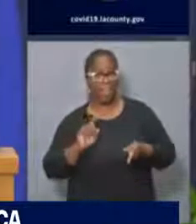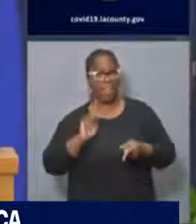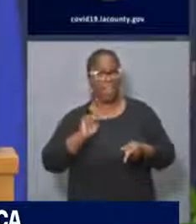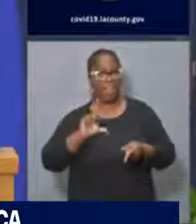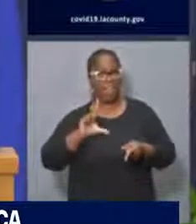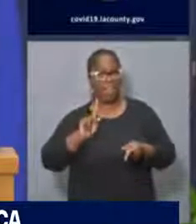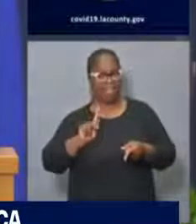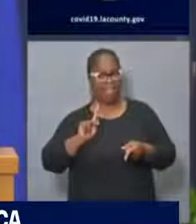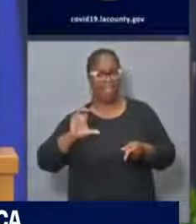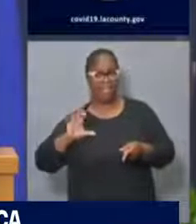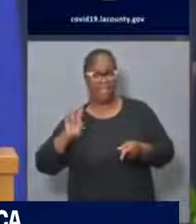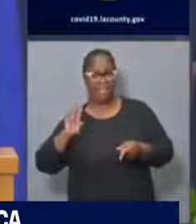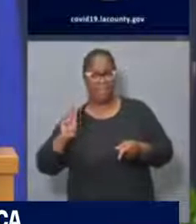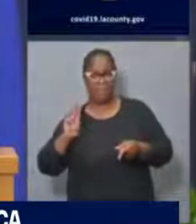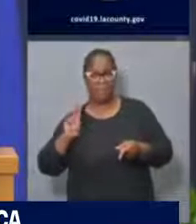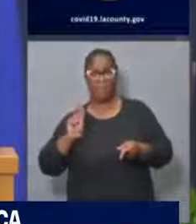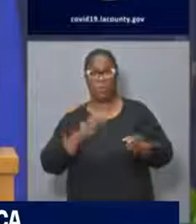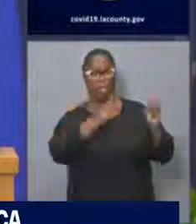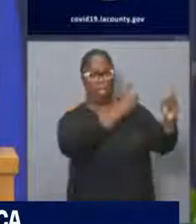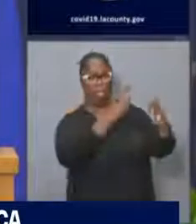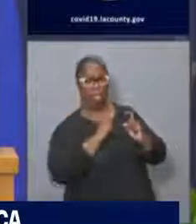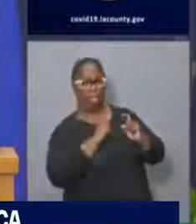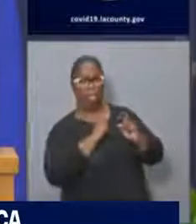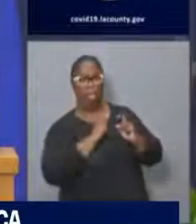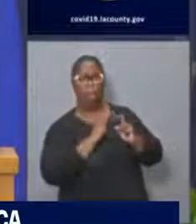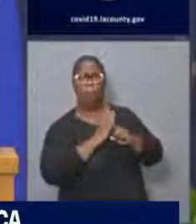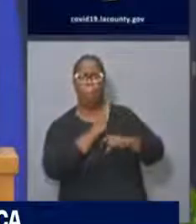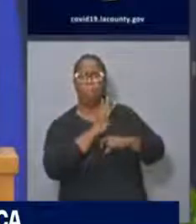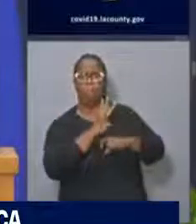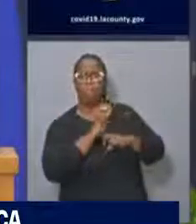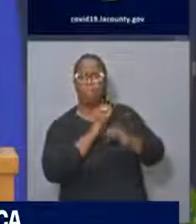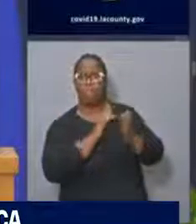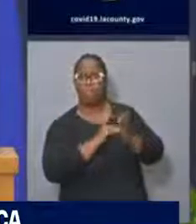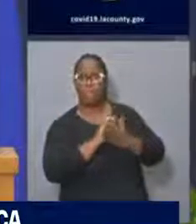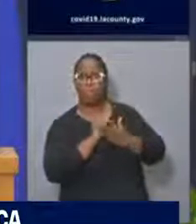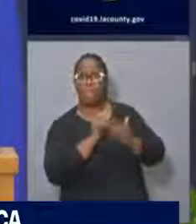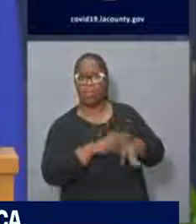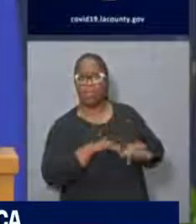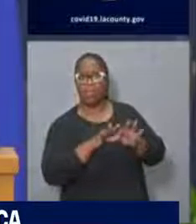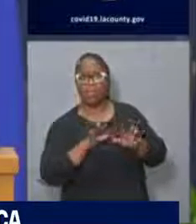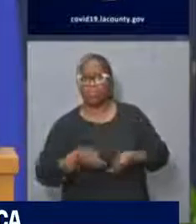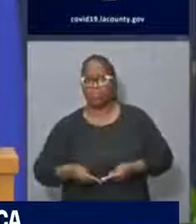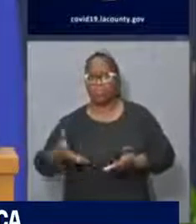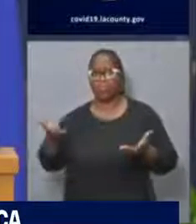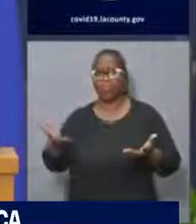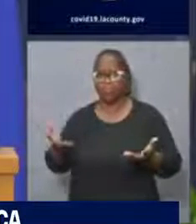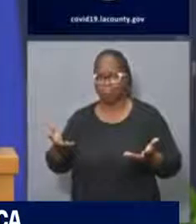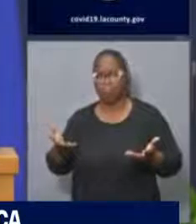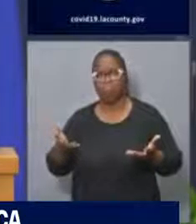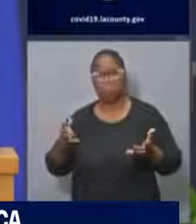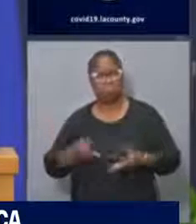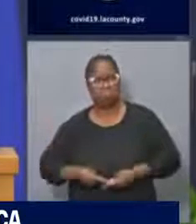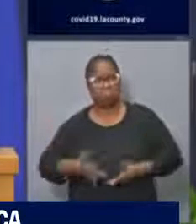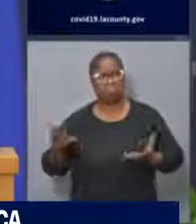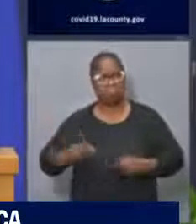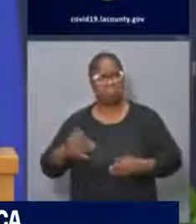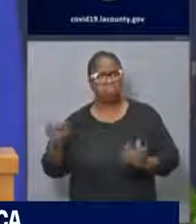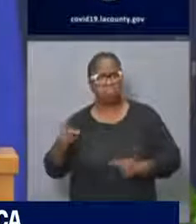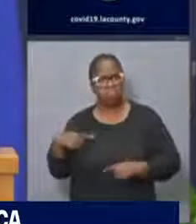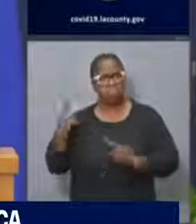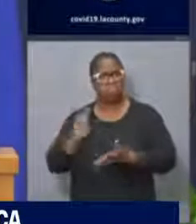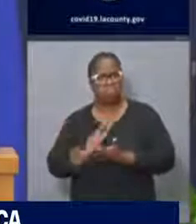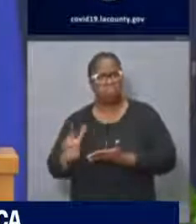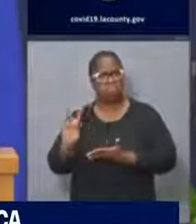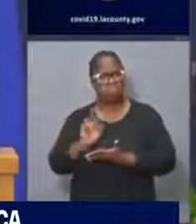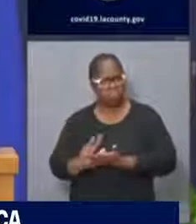and it was a donation valued at over $400,000. This distribution has been happening over the last couple of weeks, and it's